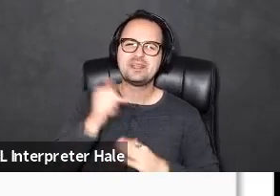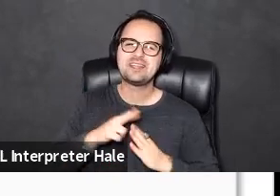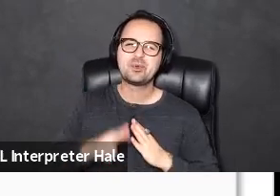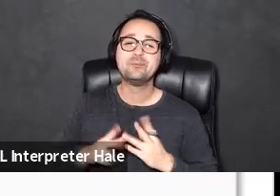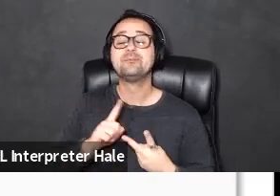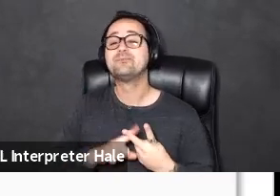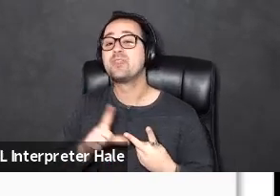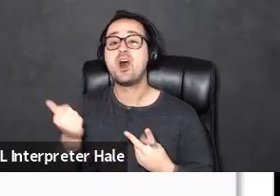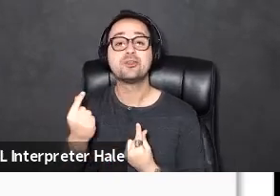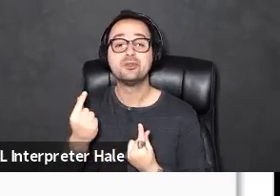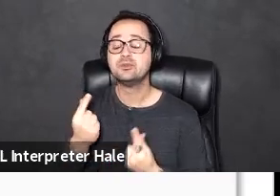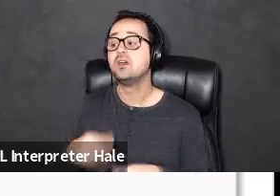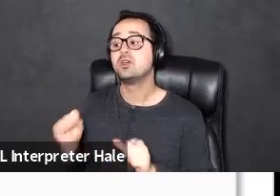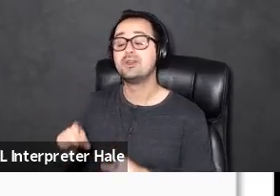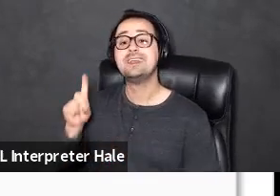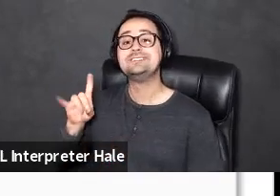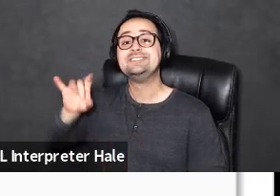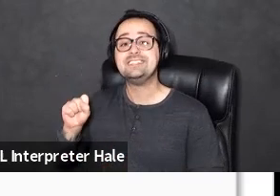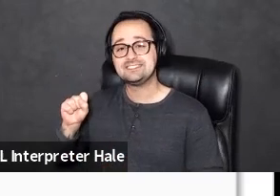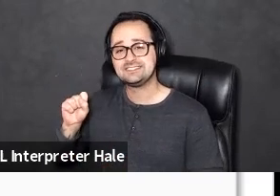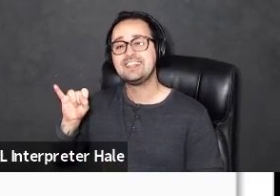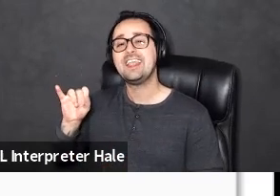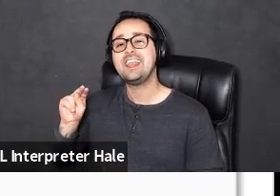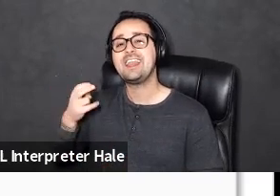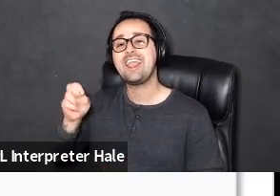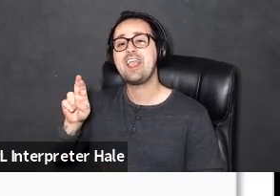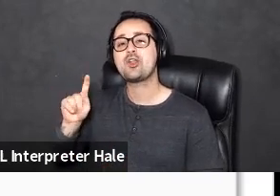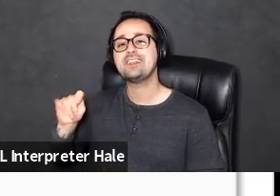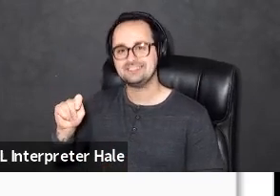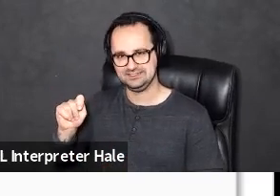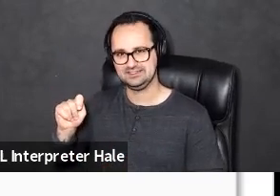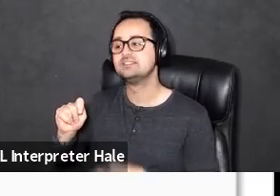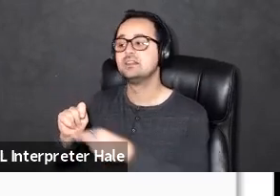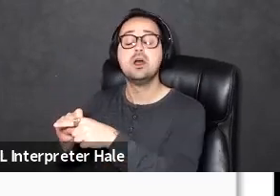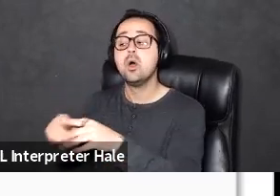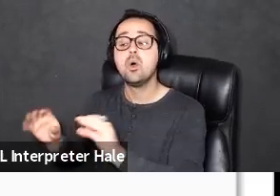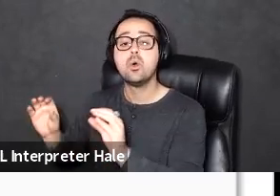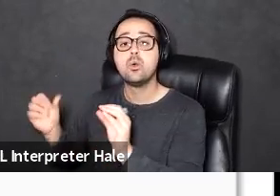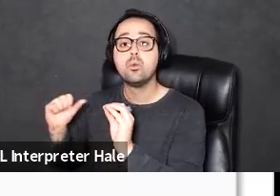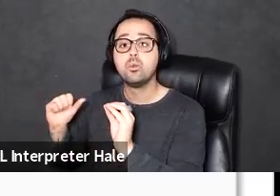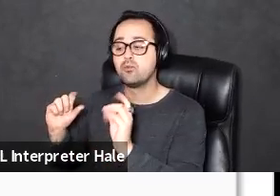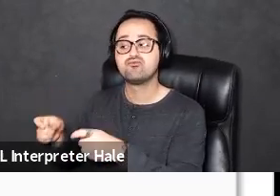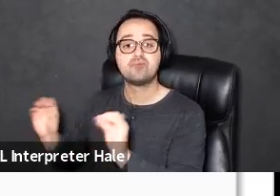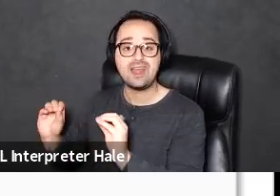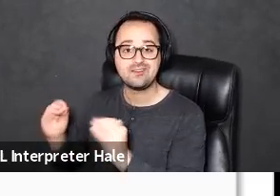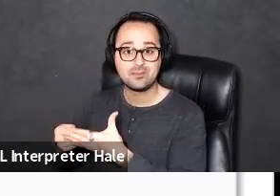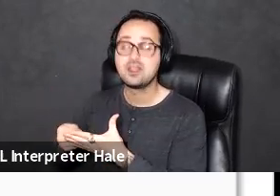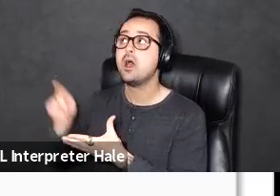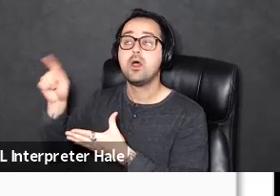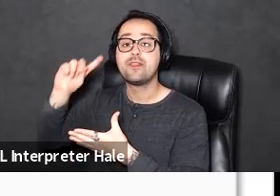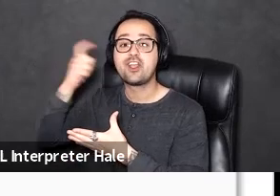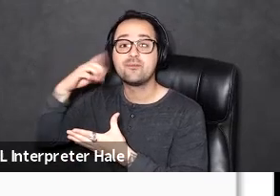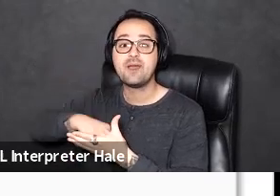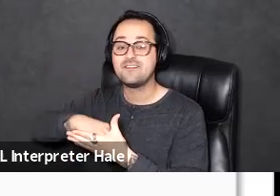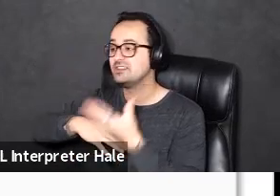thing you can do is you can disinherit your child, right? That means they're not going to receive any of the money. Well, they'll still get their government benefits. None of the funds that you